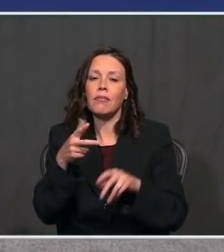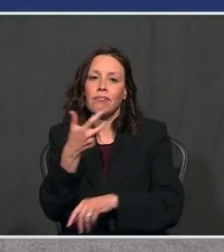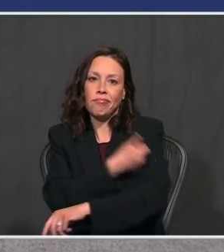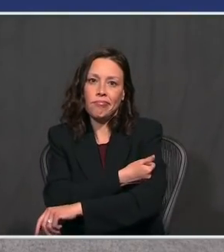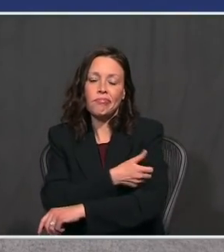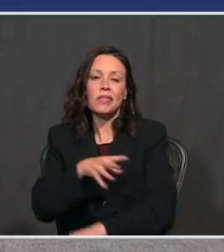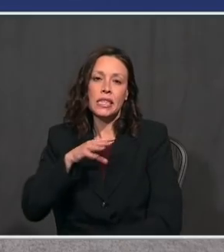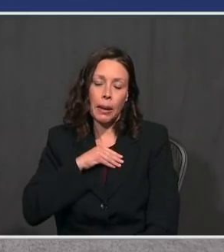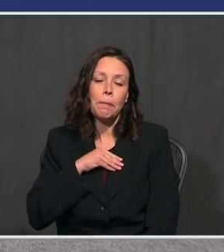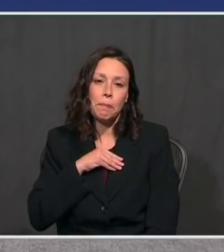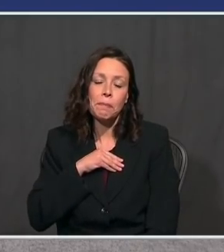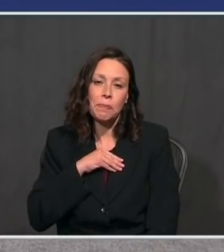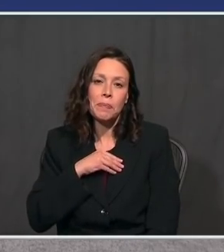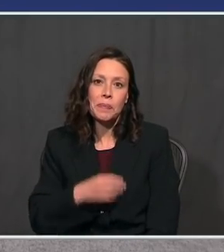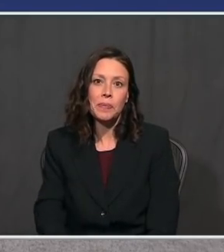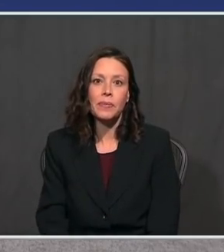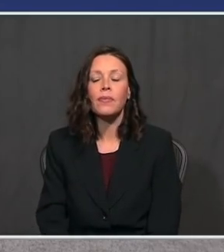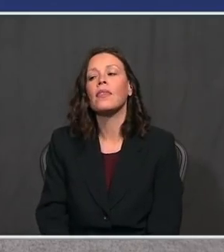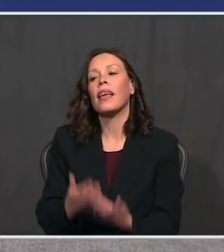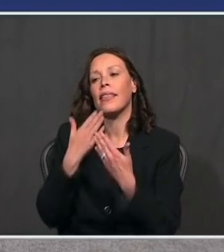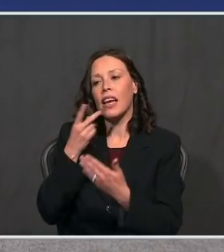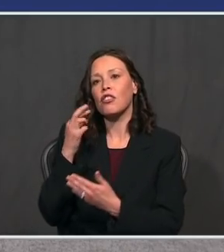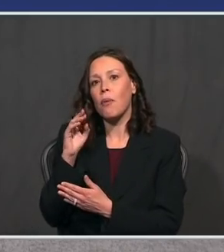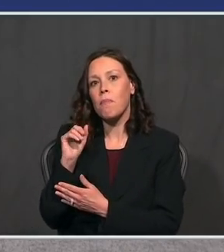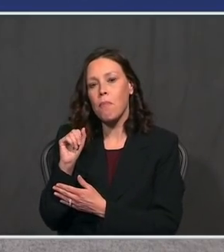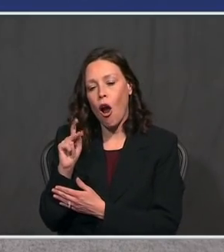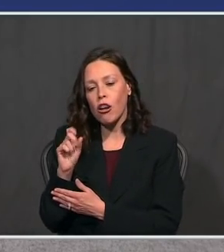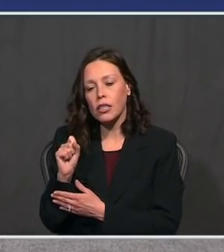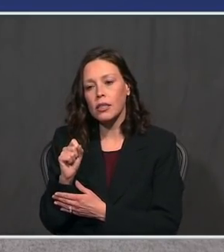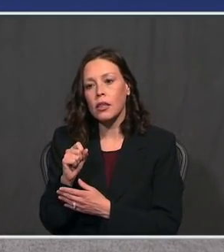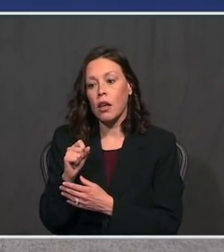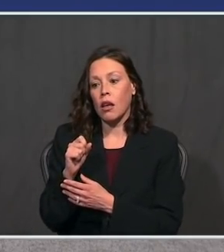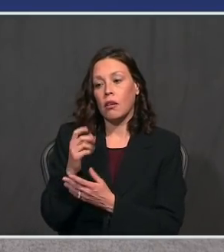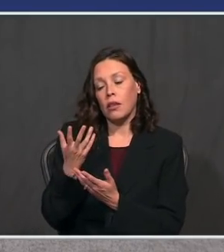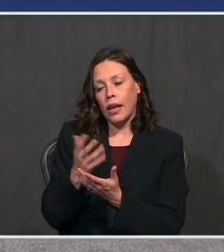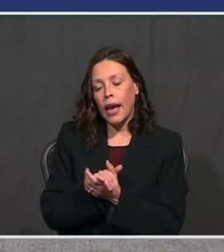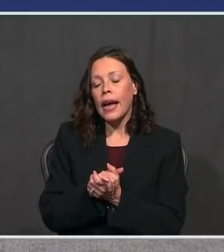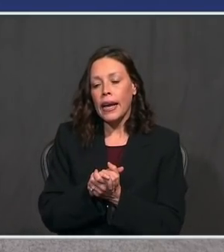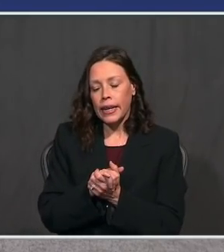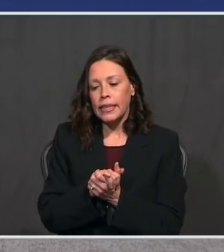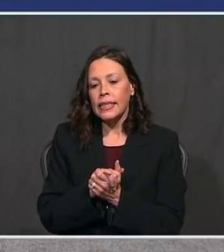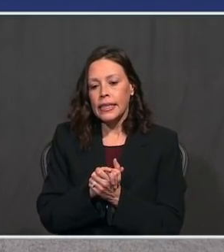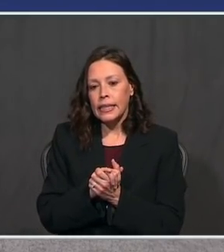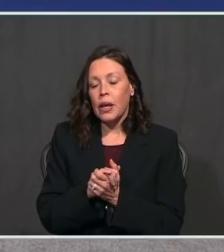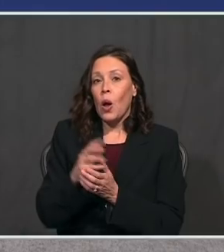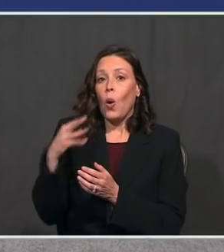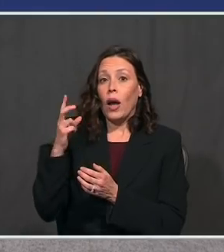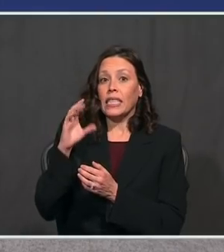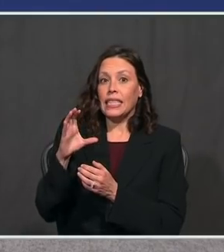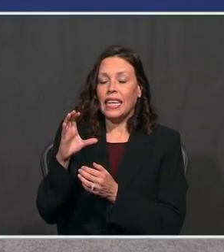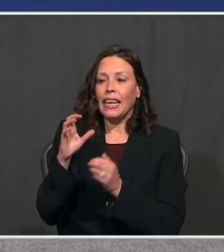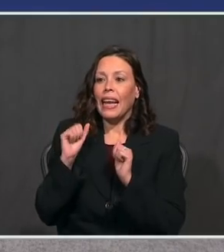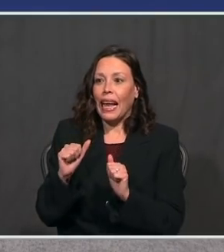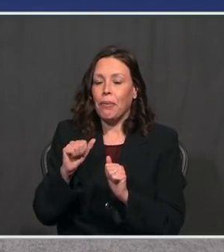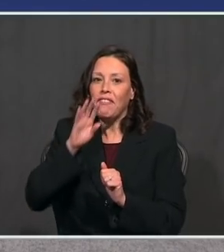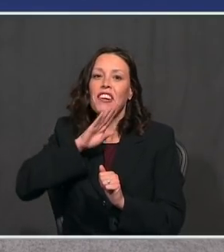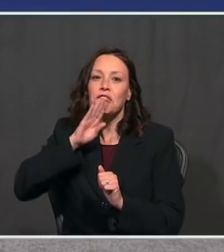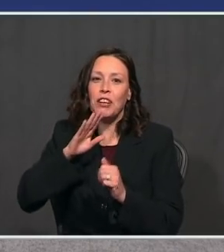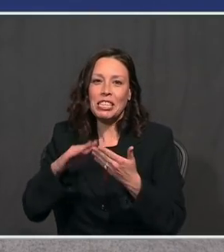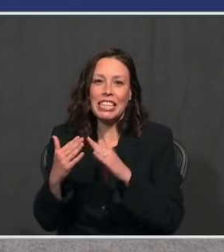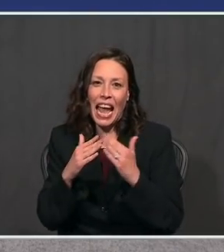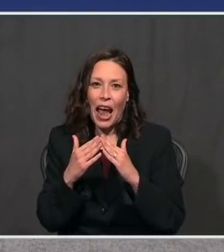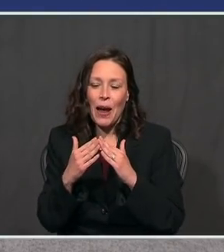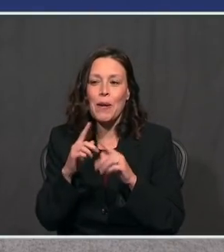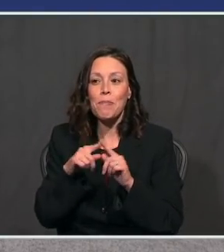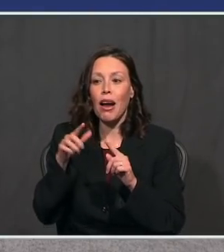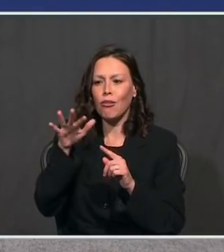vaccine. Well, thank you, Dr. Marks. I mean, Washington can be a difficult town. But you and your team